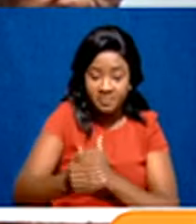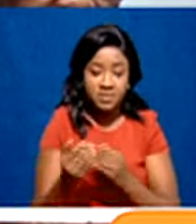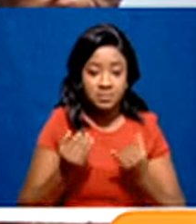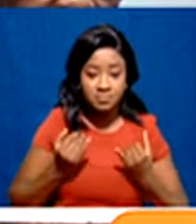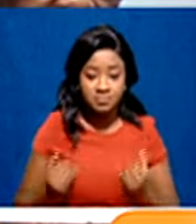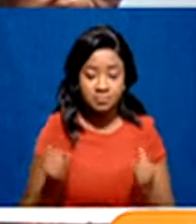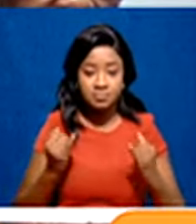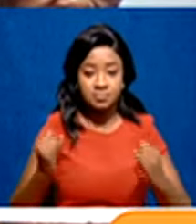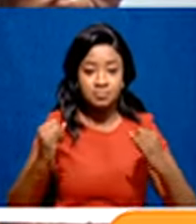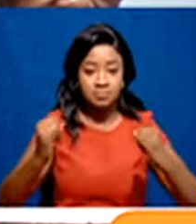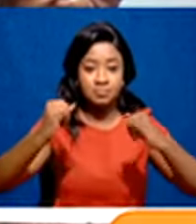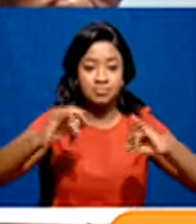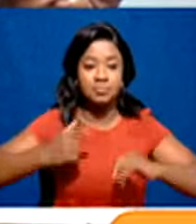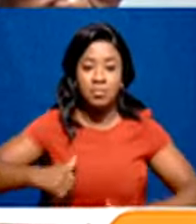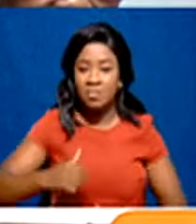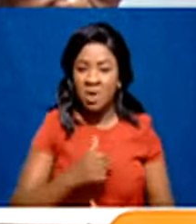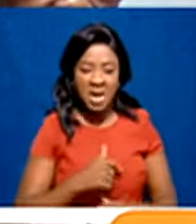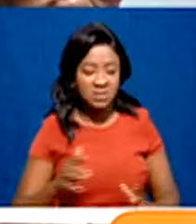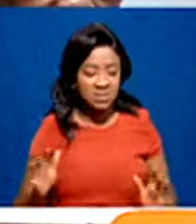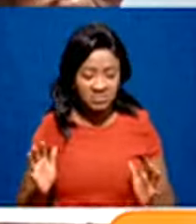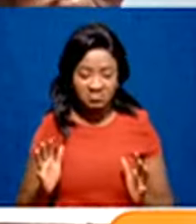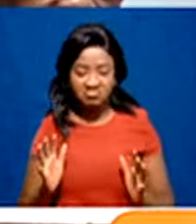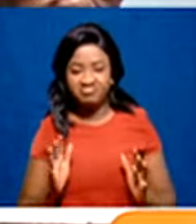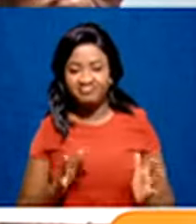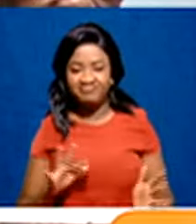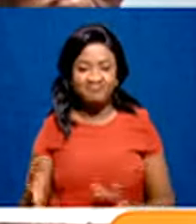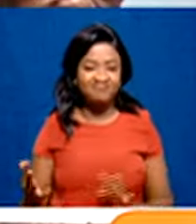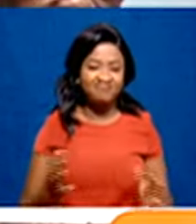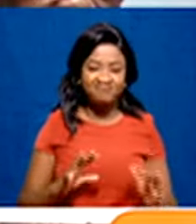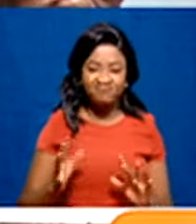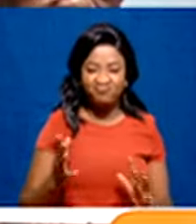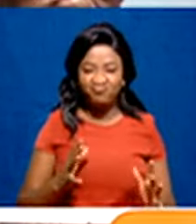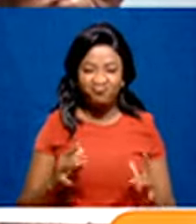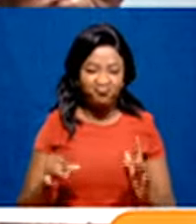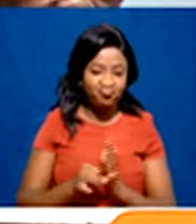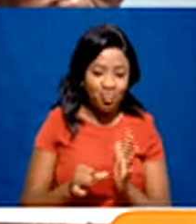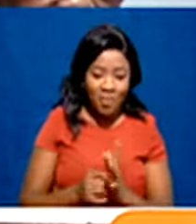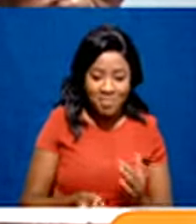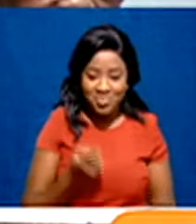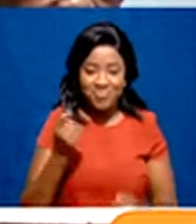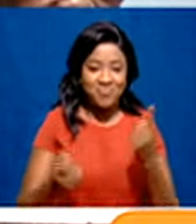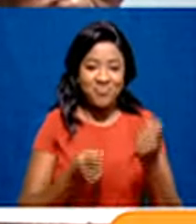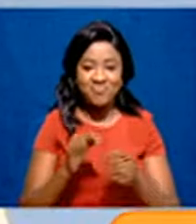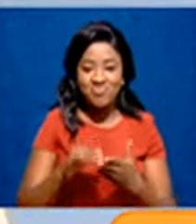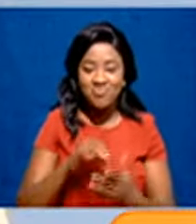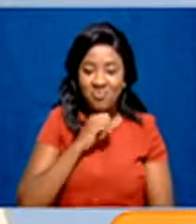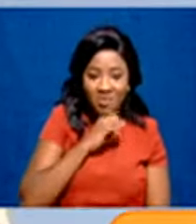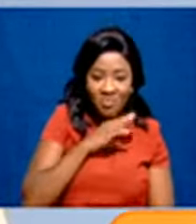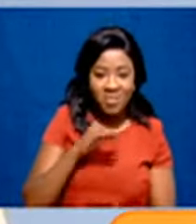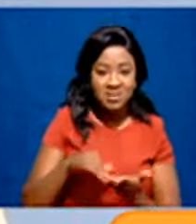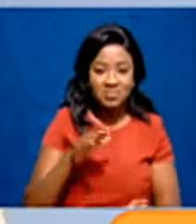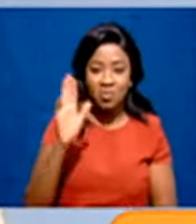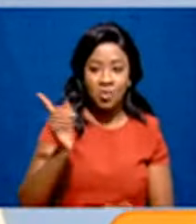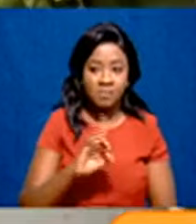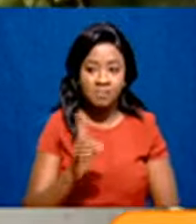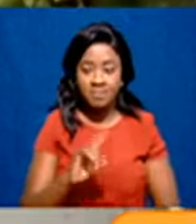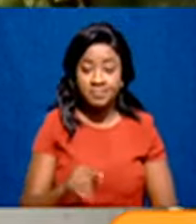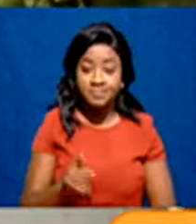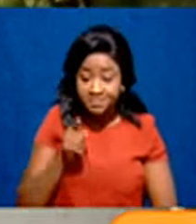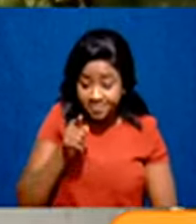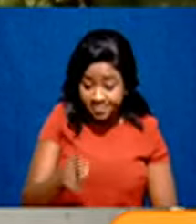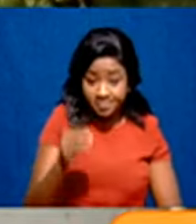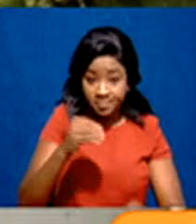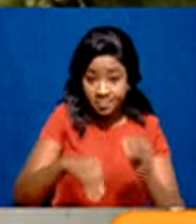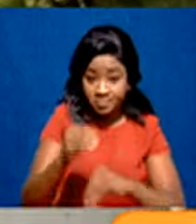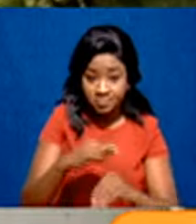implementation, we don't invite or attract more complaints. These contributions will allow